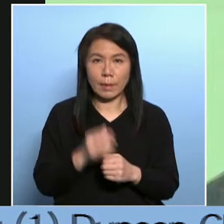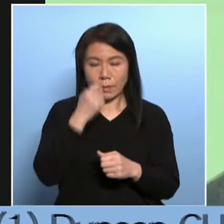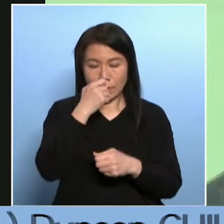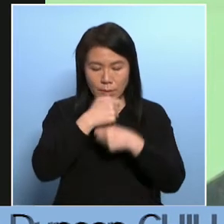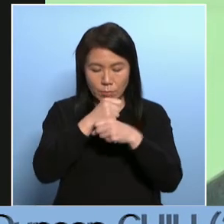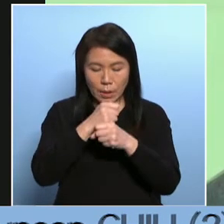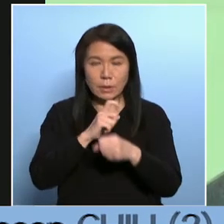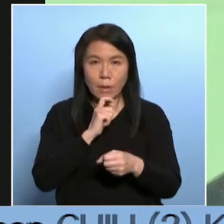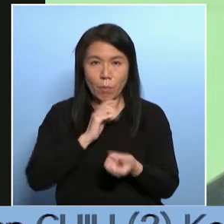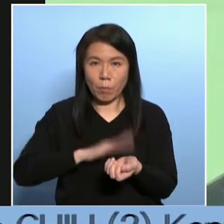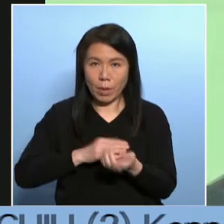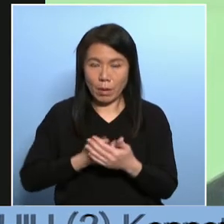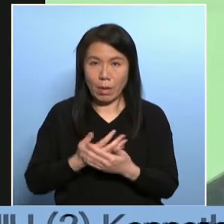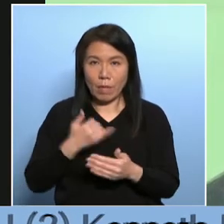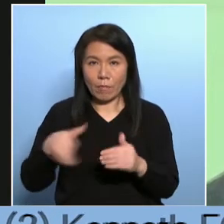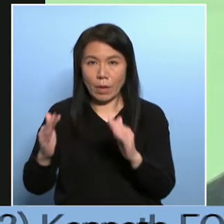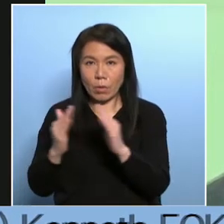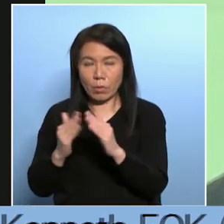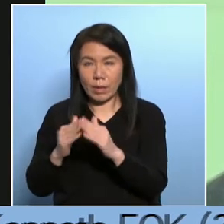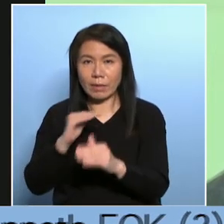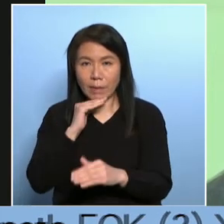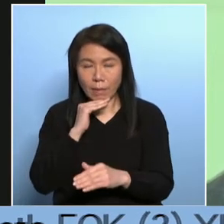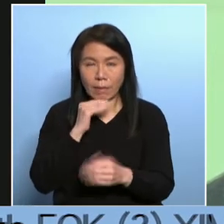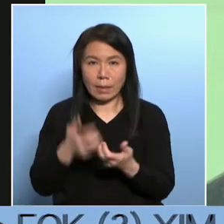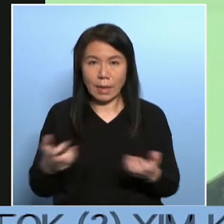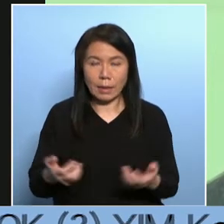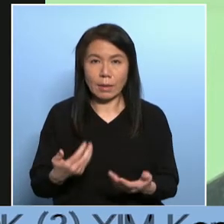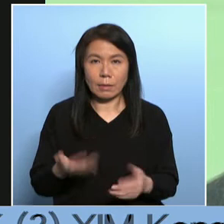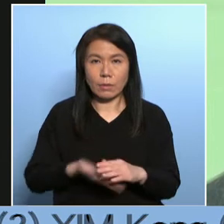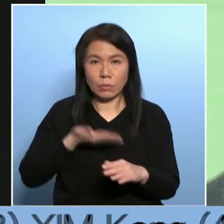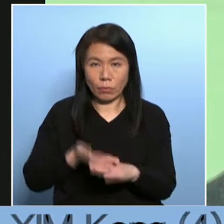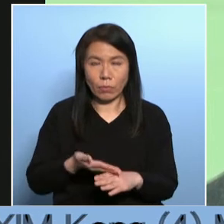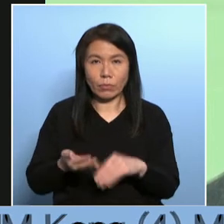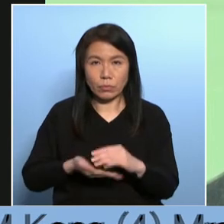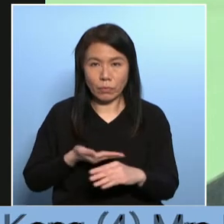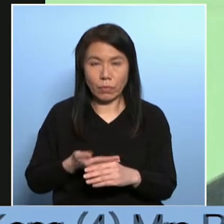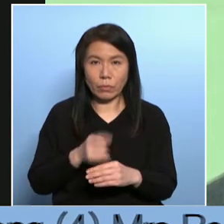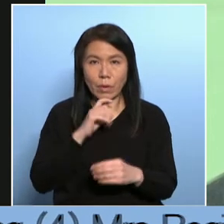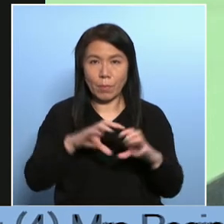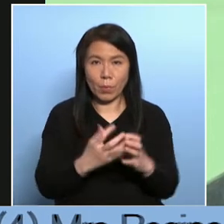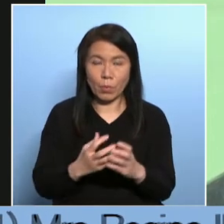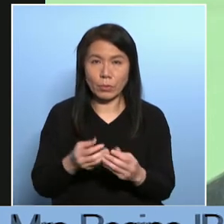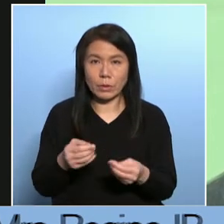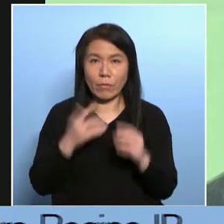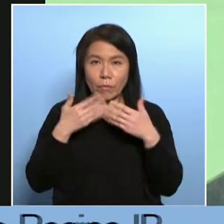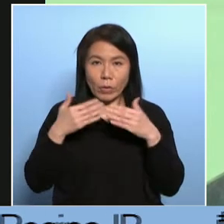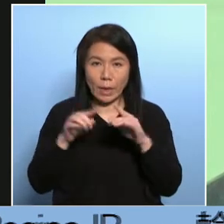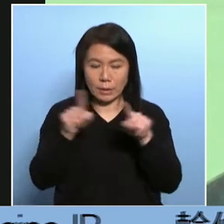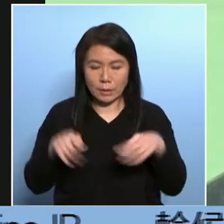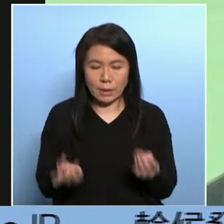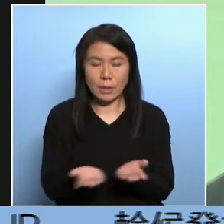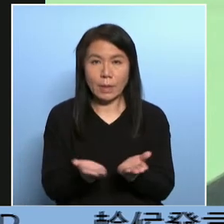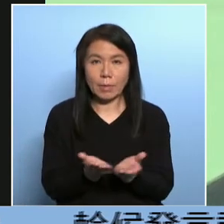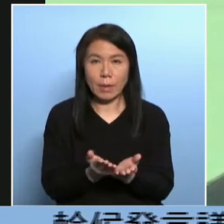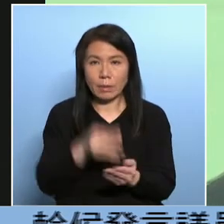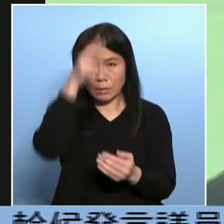the hospitals, all right, they've been tested positive, and yet they will have to go back home and wait for a few days. But then repeatedly,